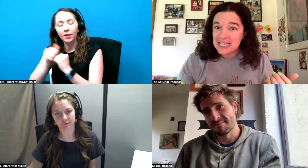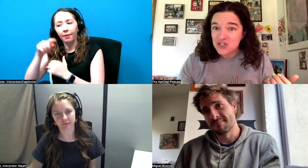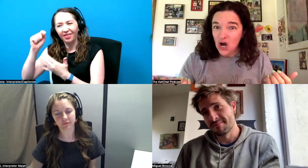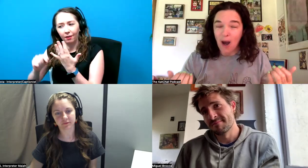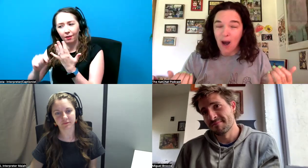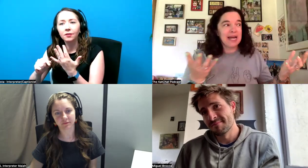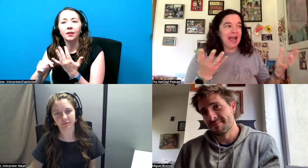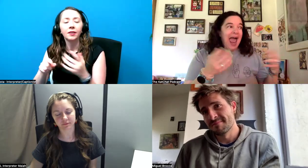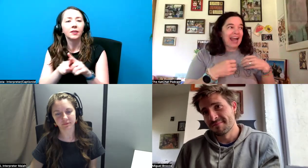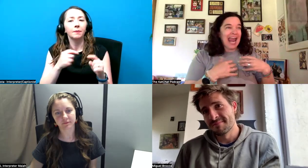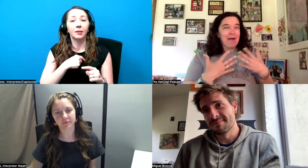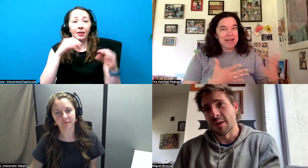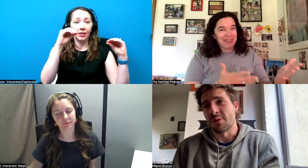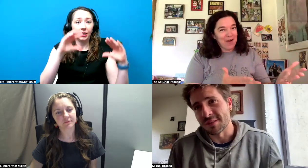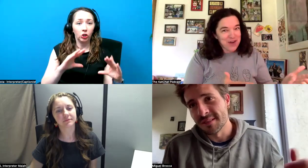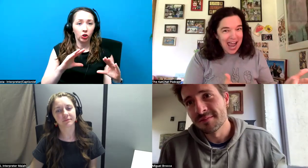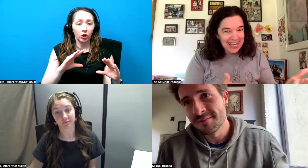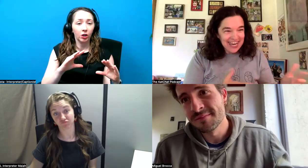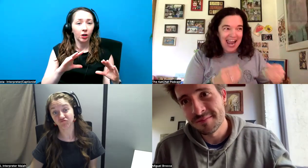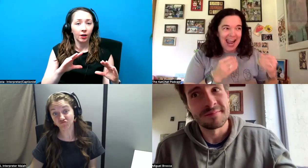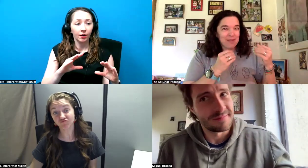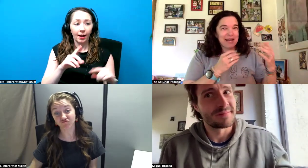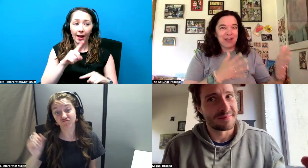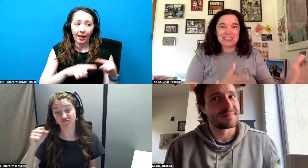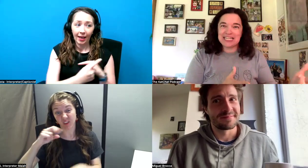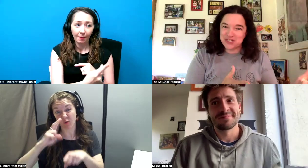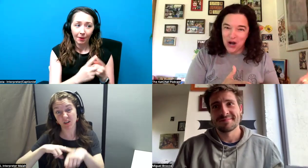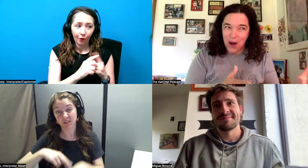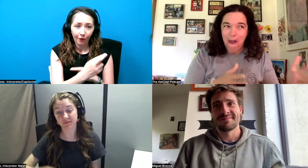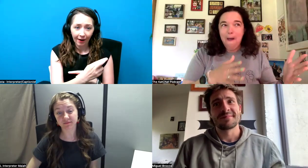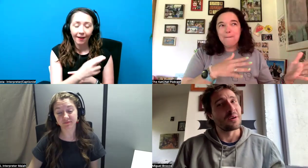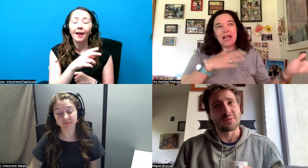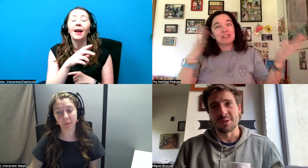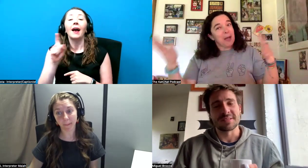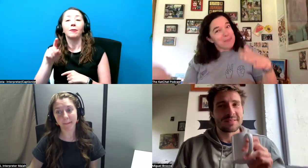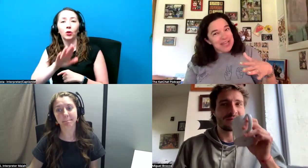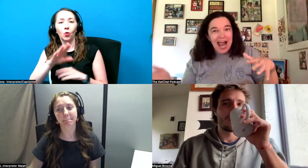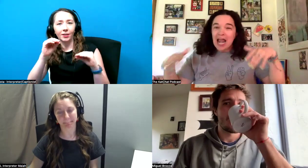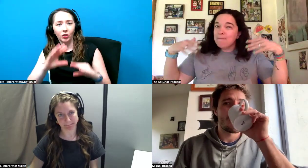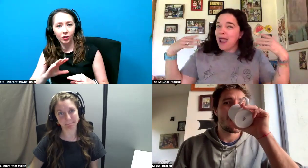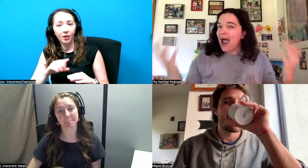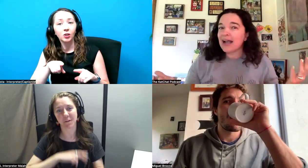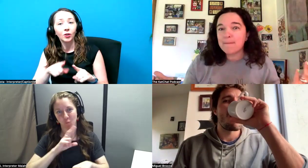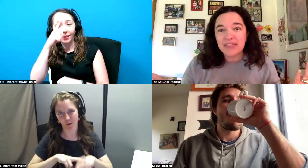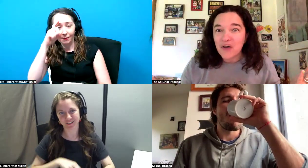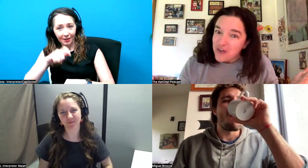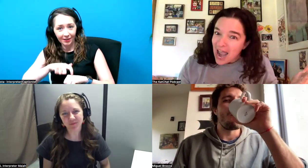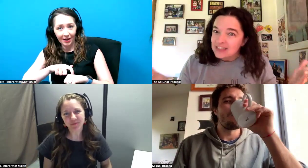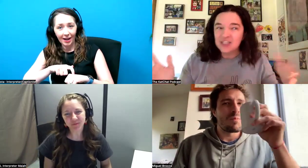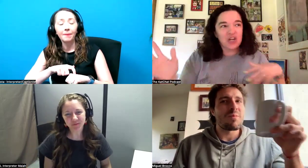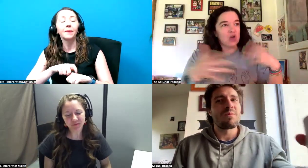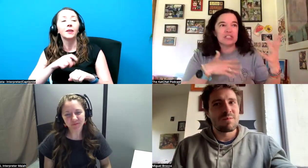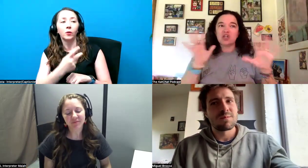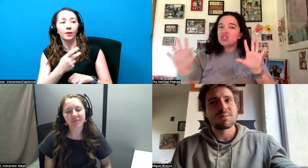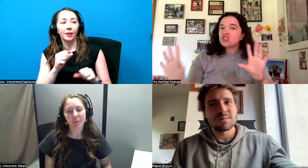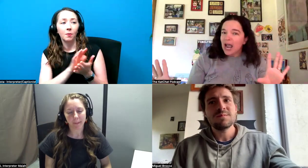as a teacher. I mean, I of can't be course, their friend. I have to be their teacher. of But in the course, summertime, I could be their